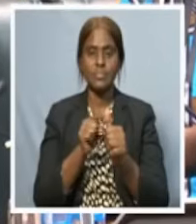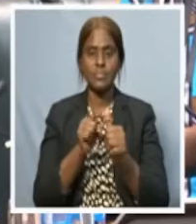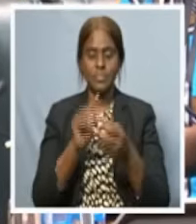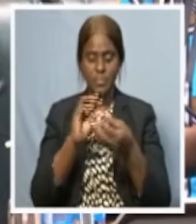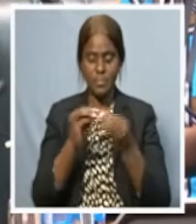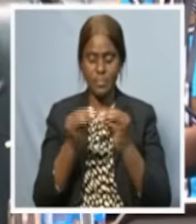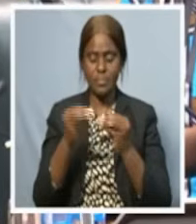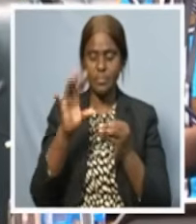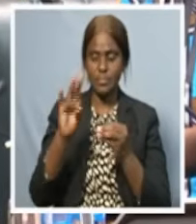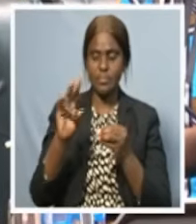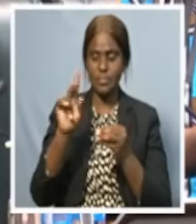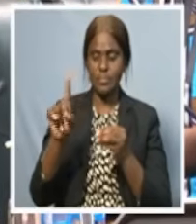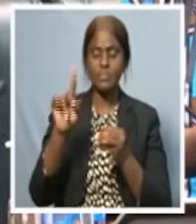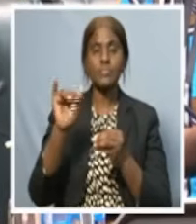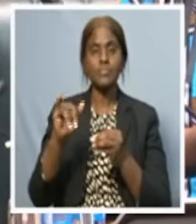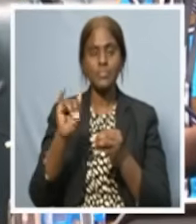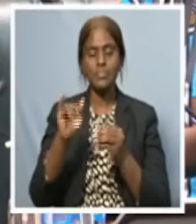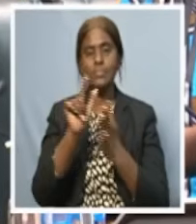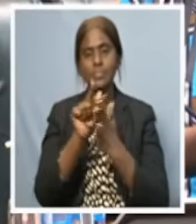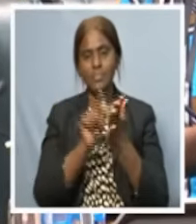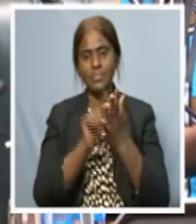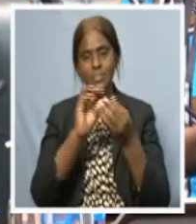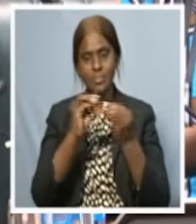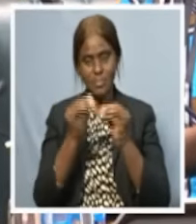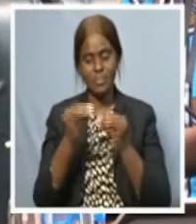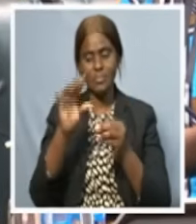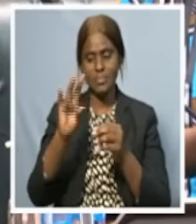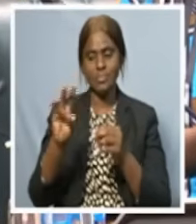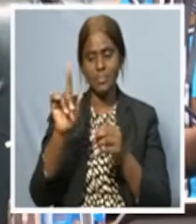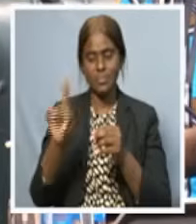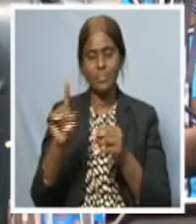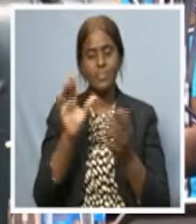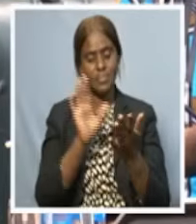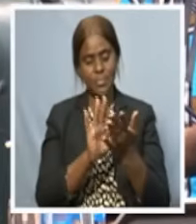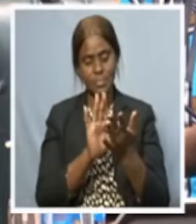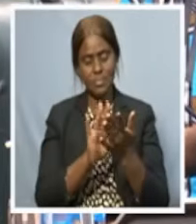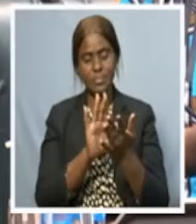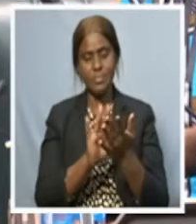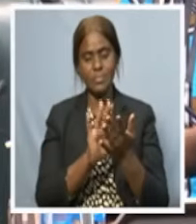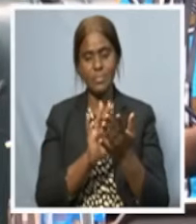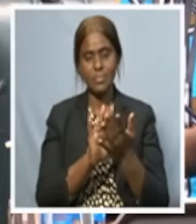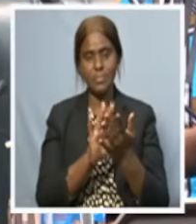number 71, yes, standing order number 71.